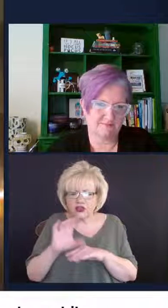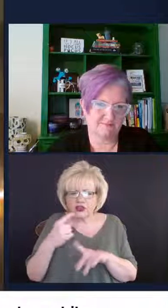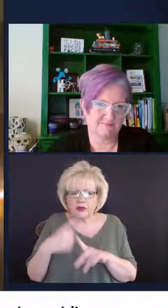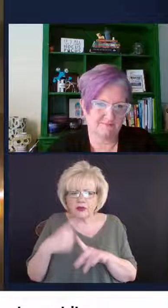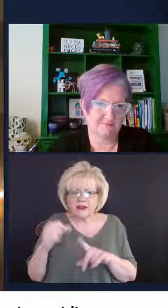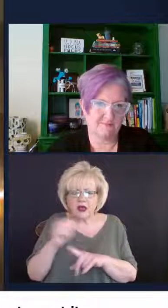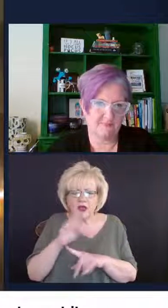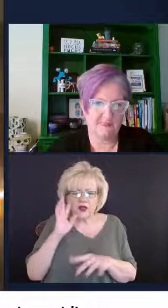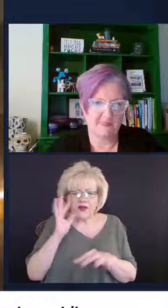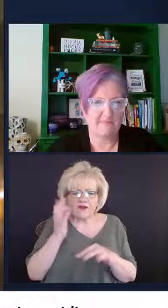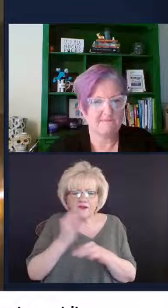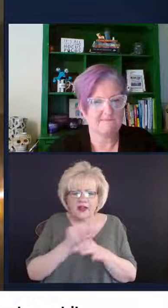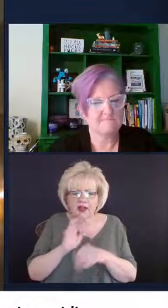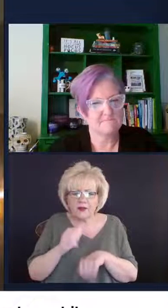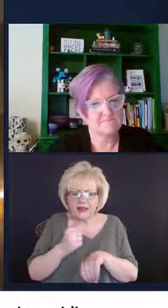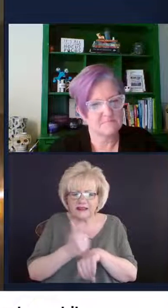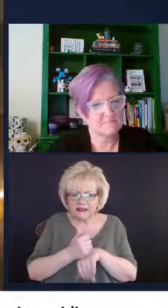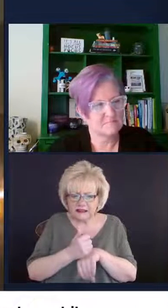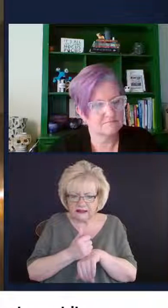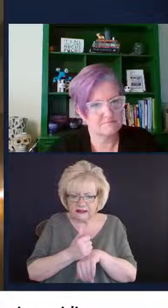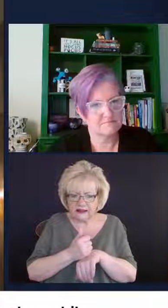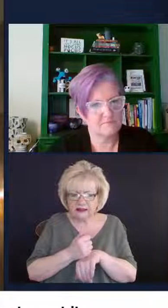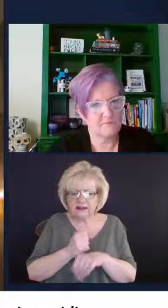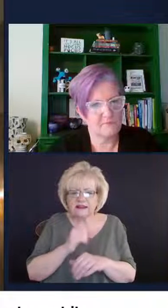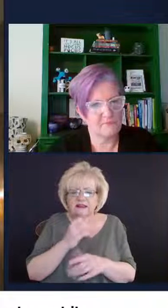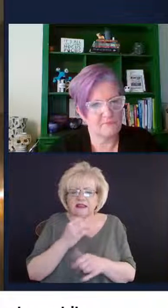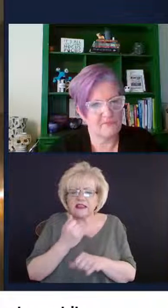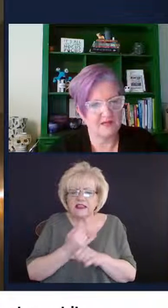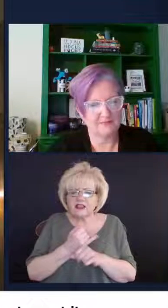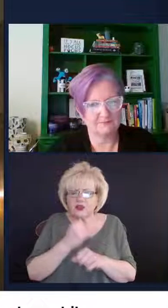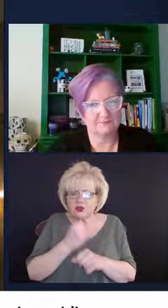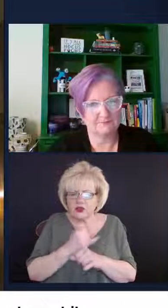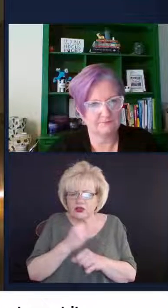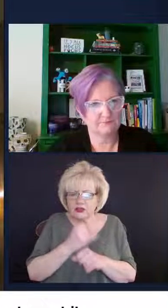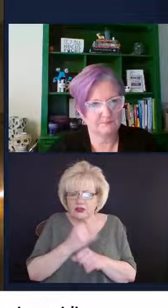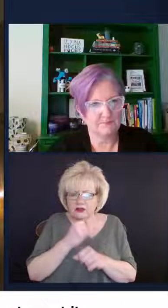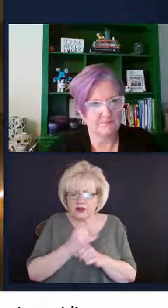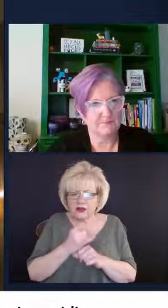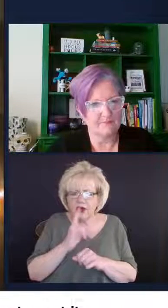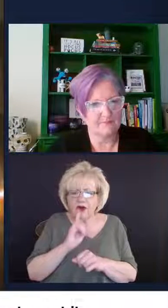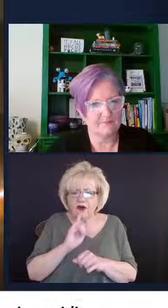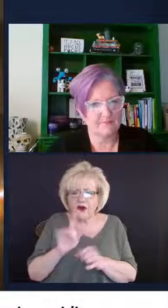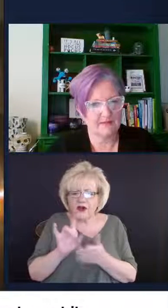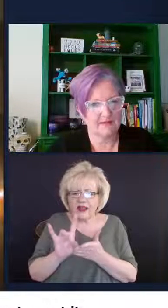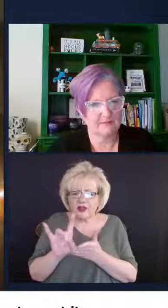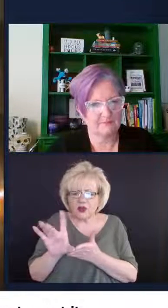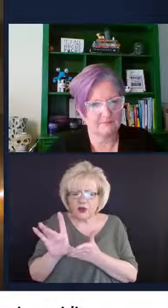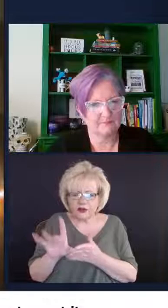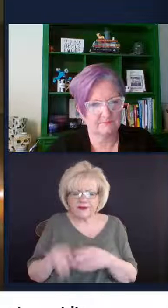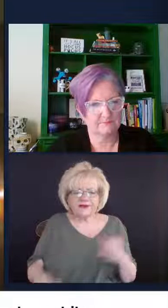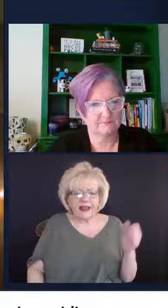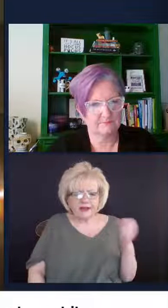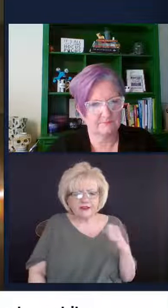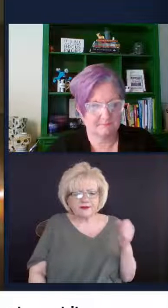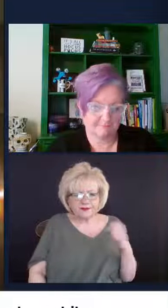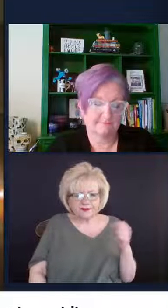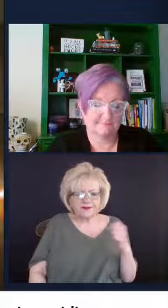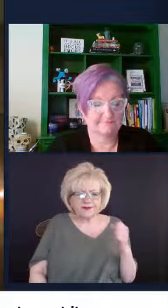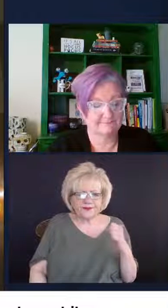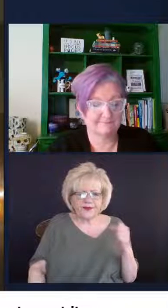act. Yeah, yeah, and that's really disheartening, because these are spaces where community is